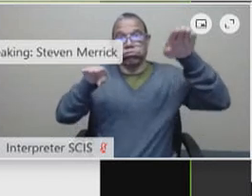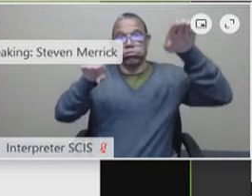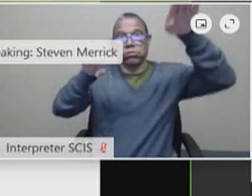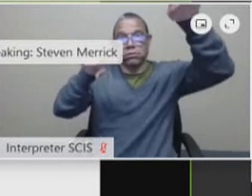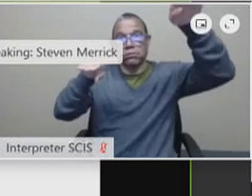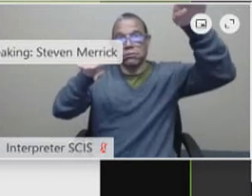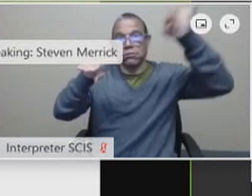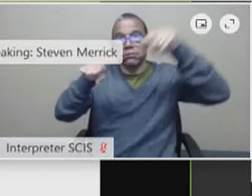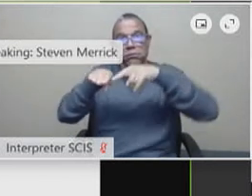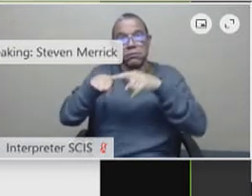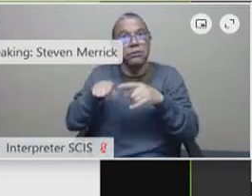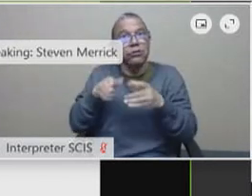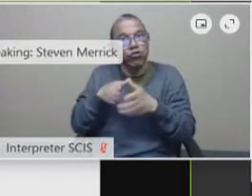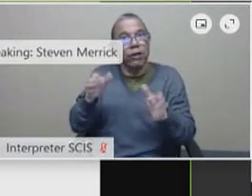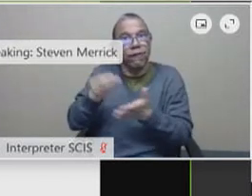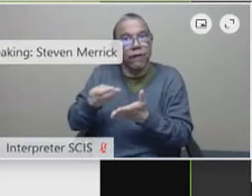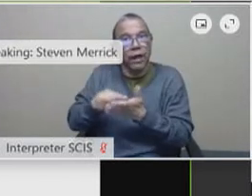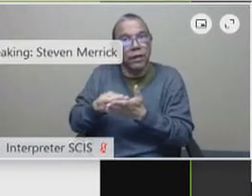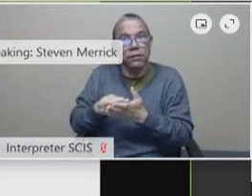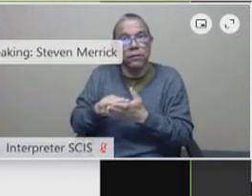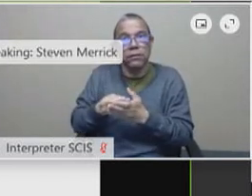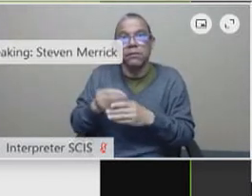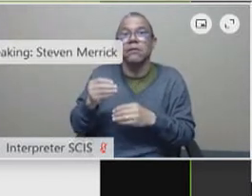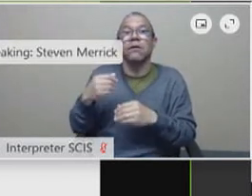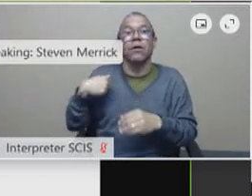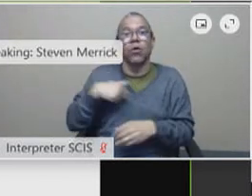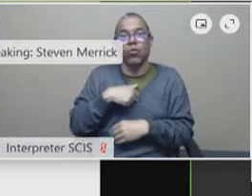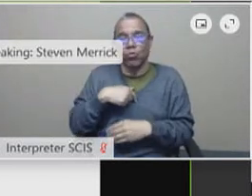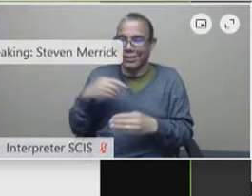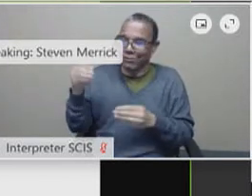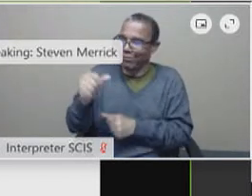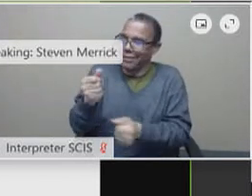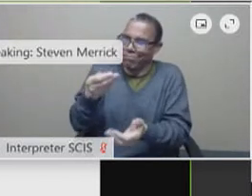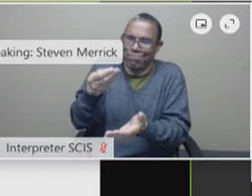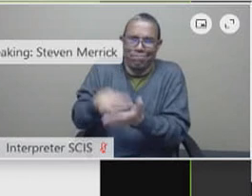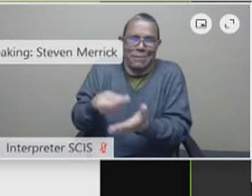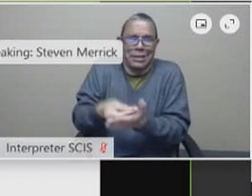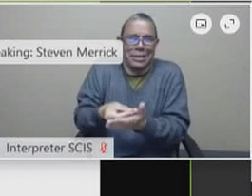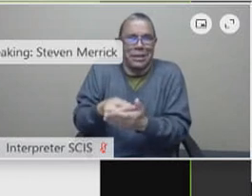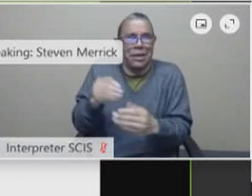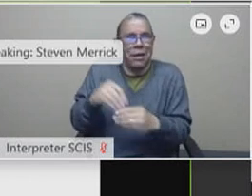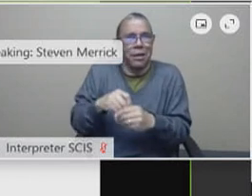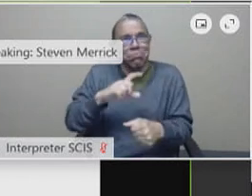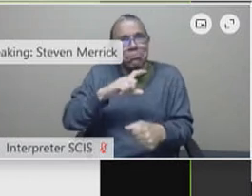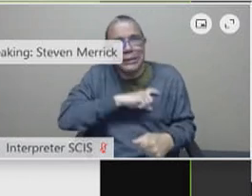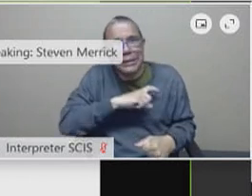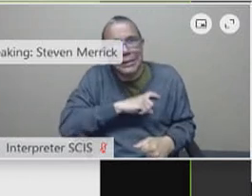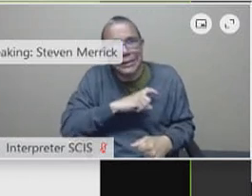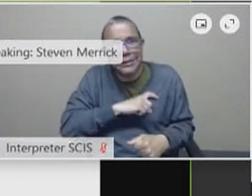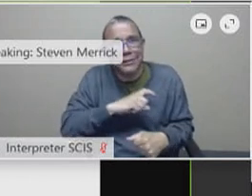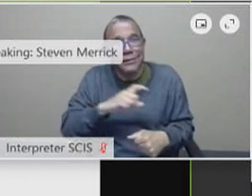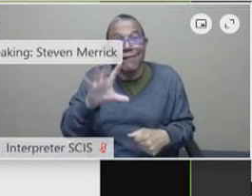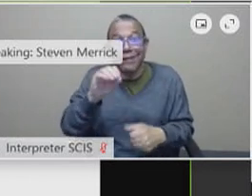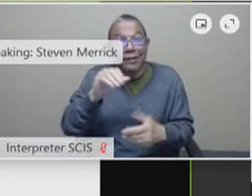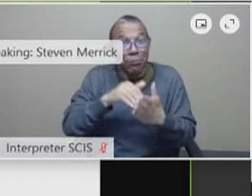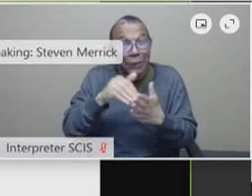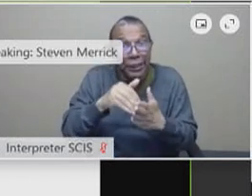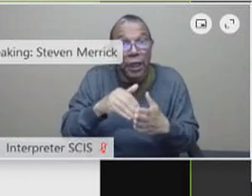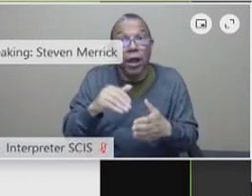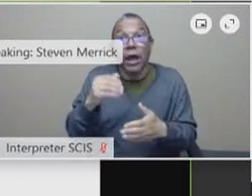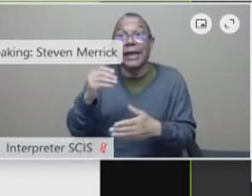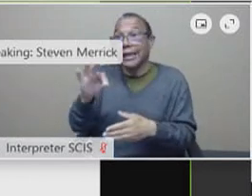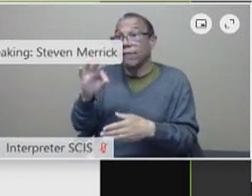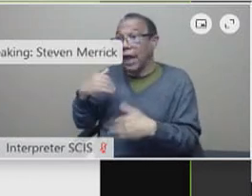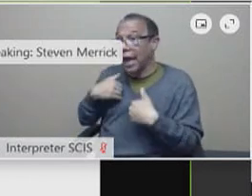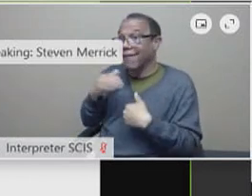$50 million on police overtime, with $50 million We could drastically reduce the number of drug and alcohol related